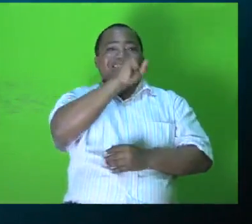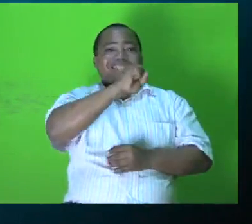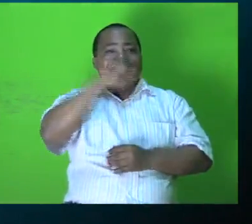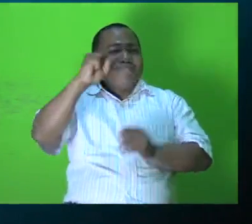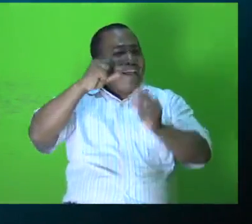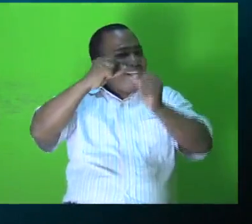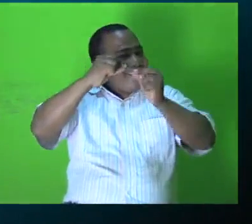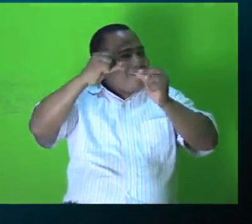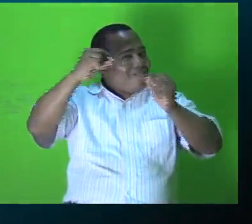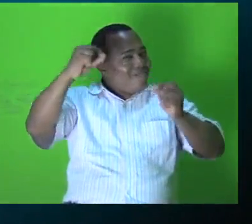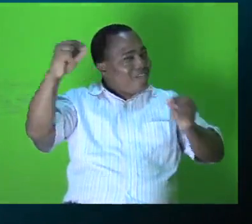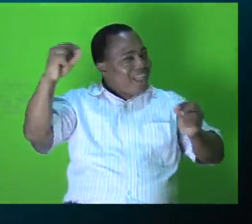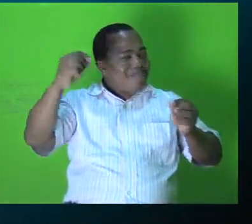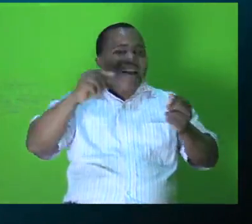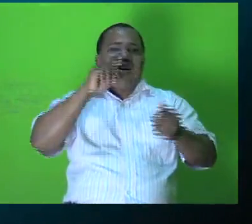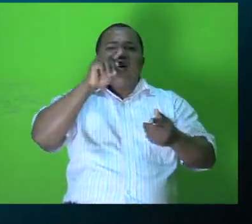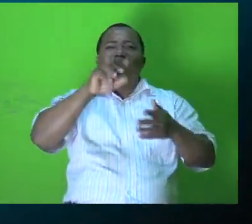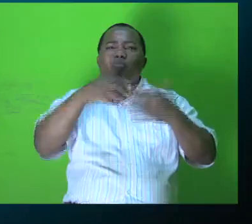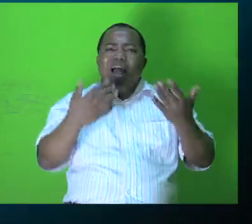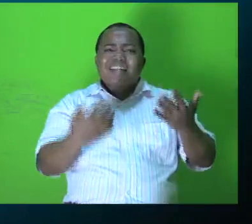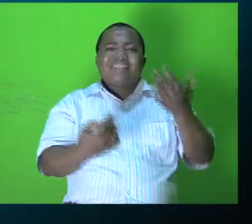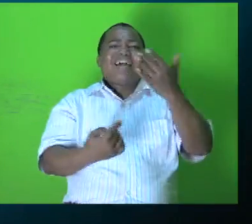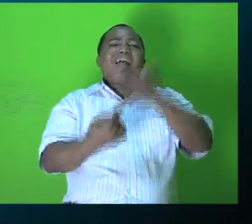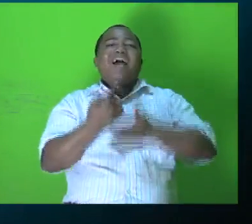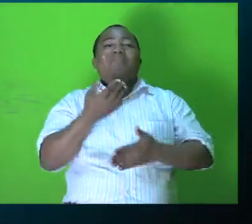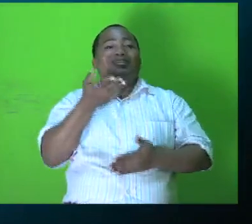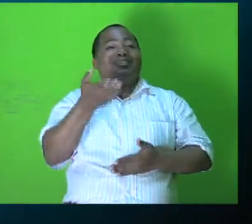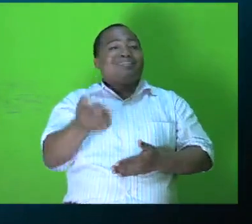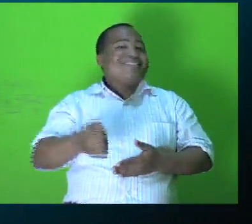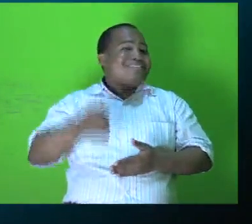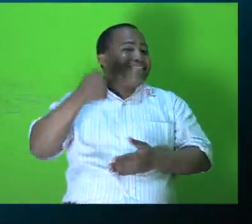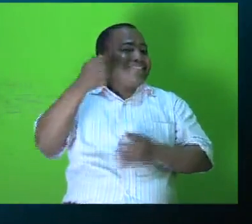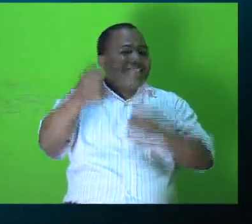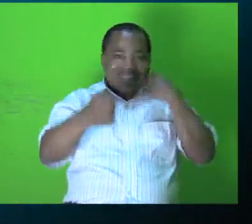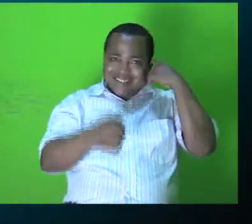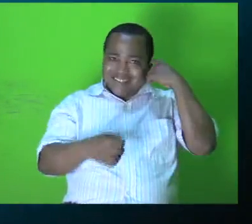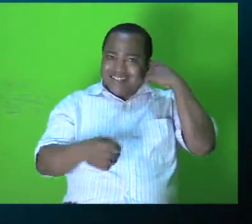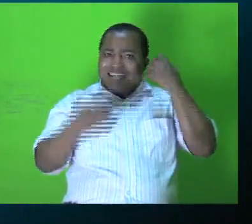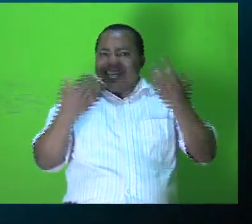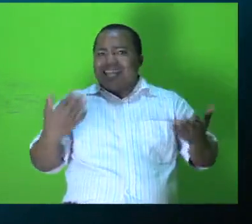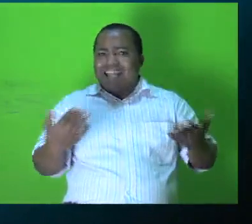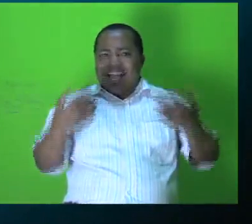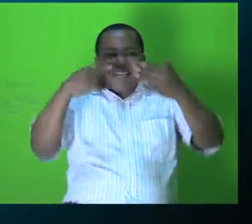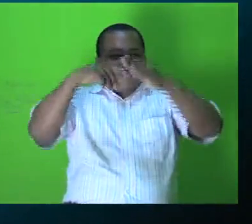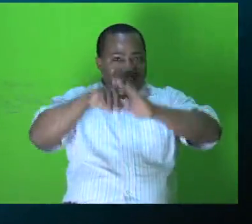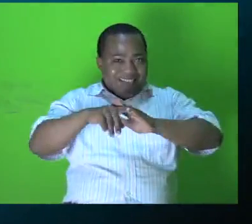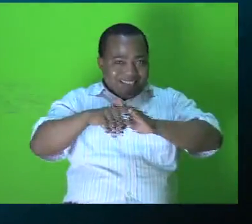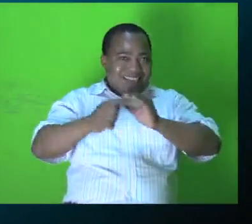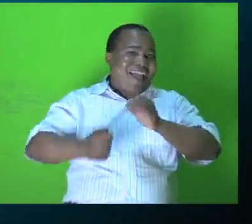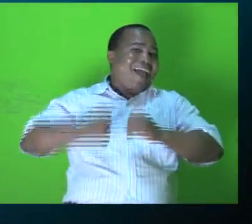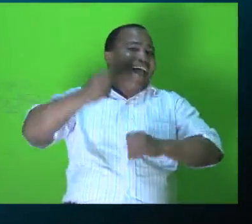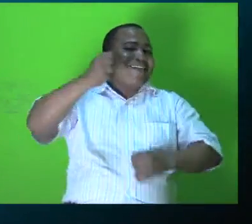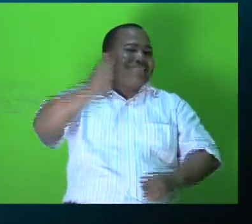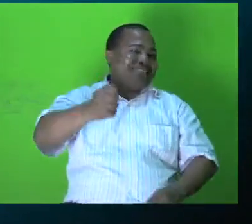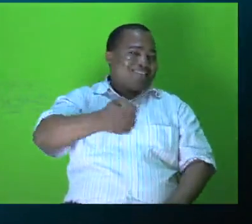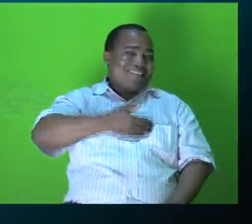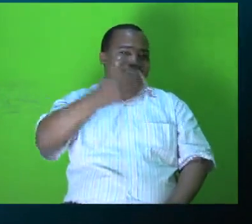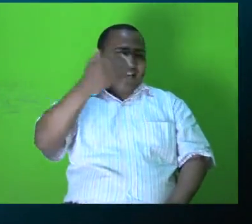all what happened in this stage. So, let us go in another